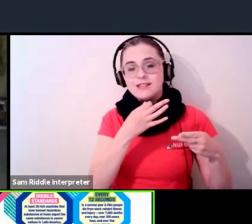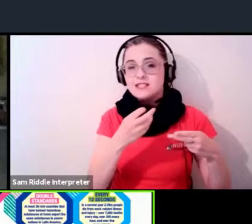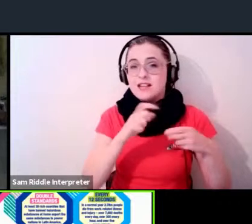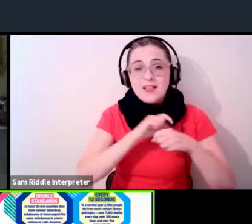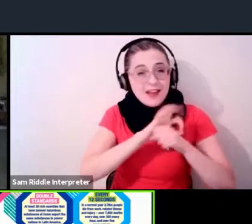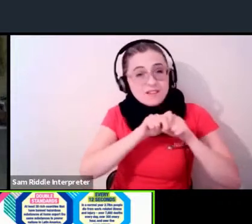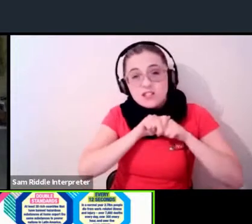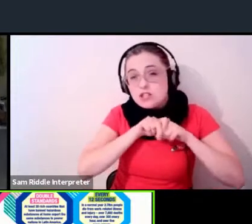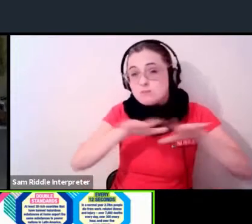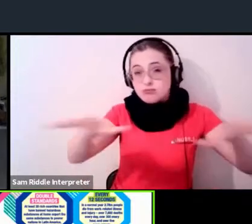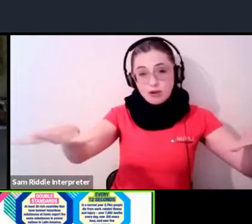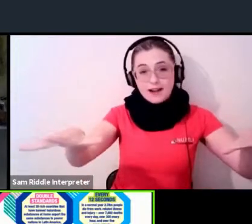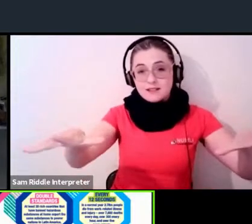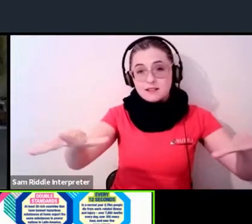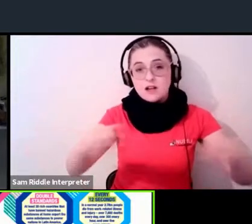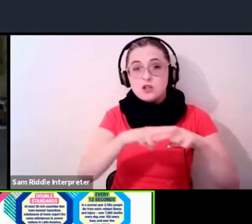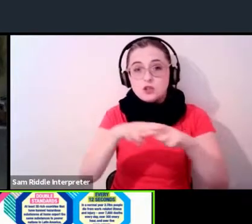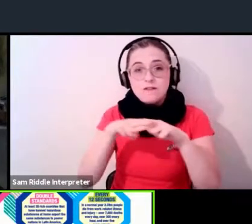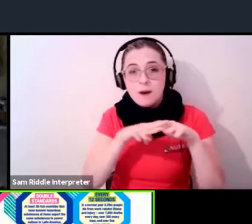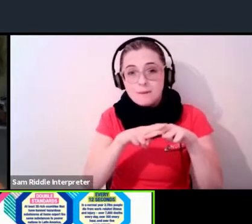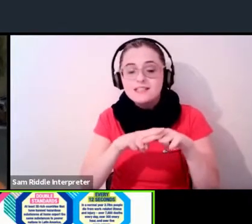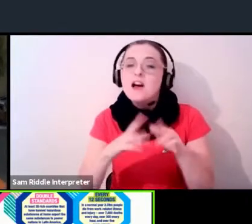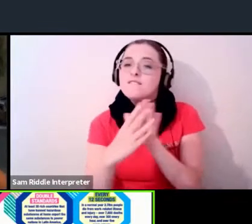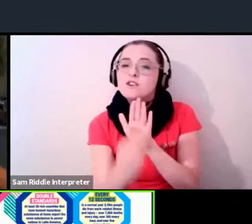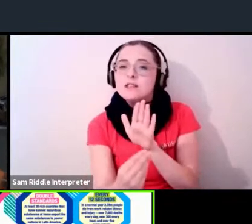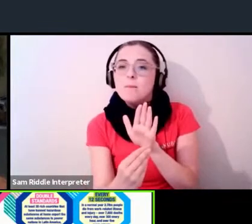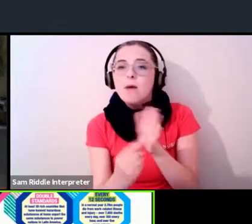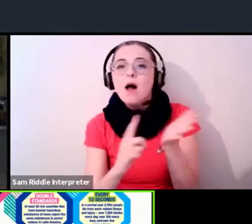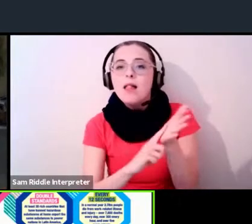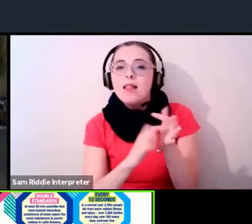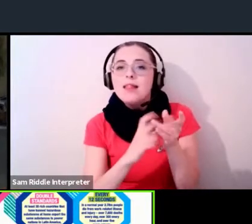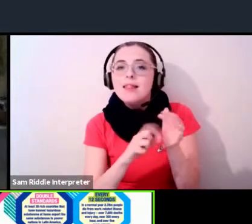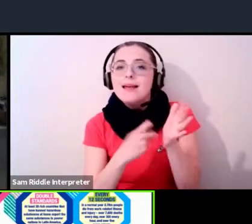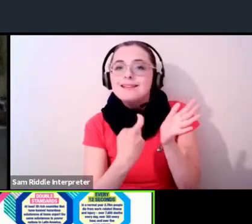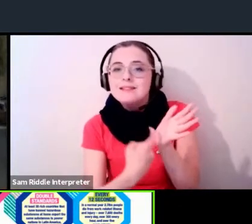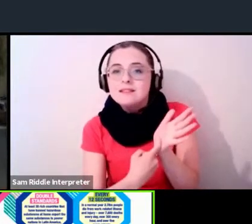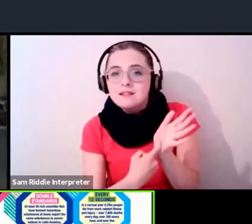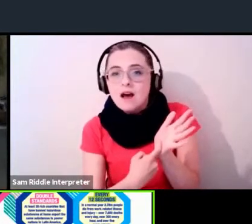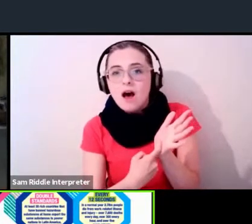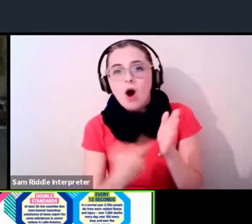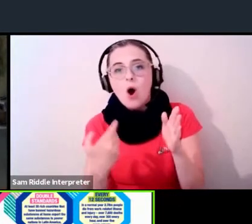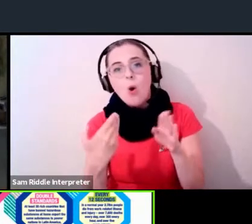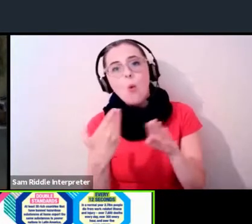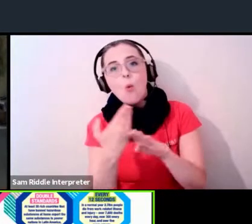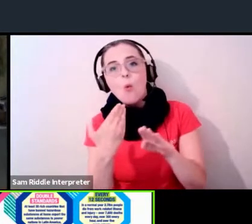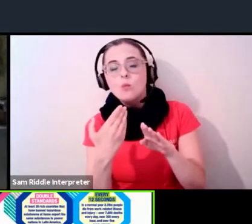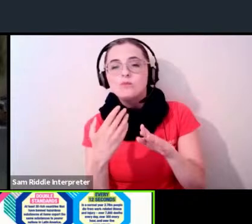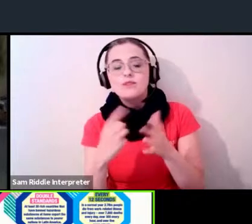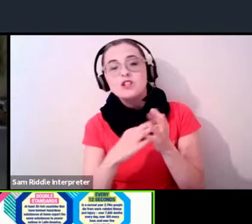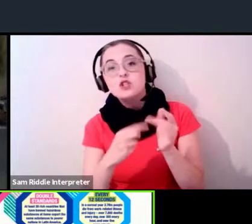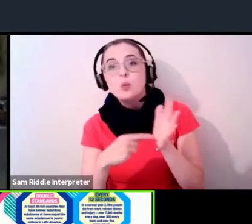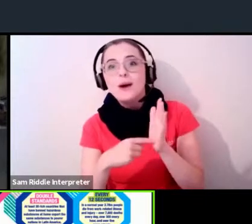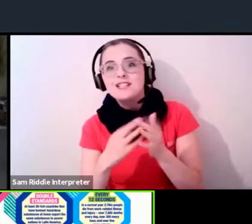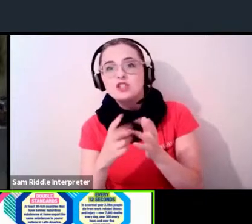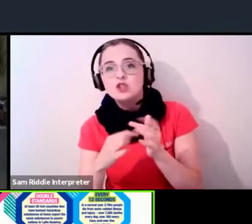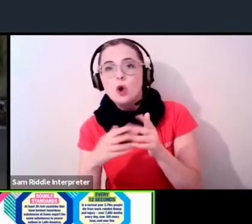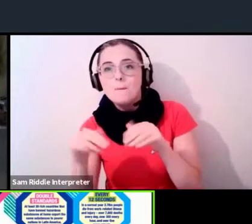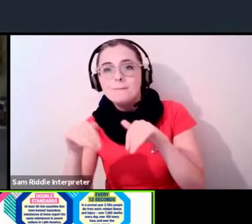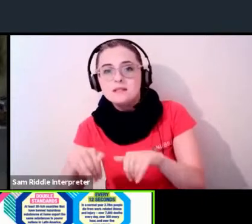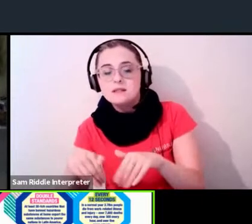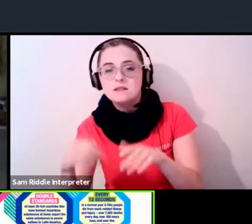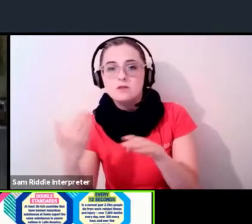communities. Leicester's sweatshops was an early example of how that spread into the community, the food and meat processing